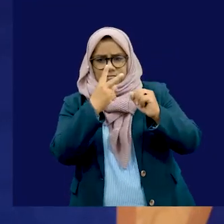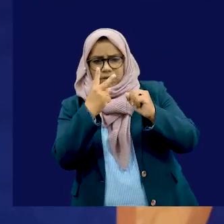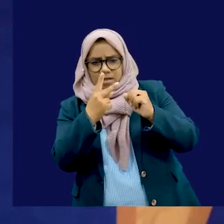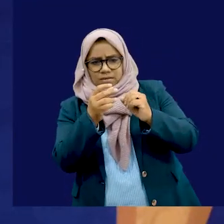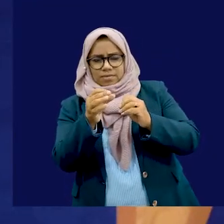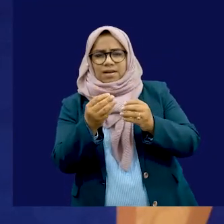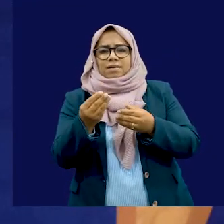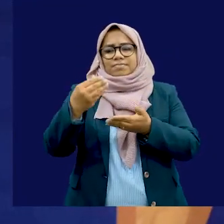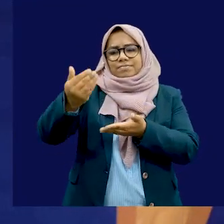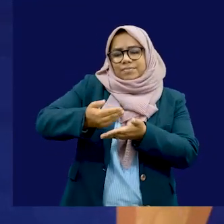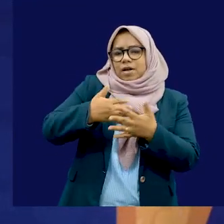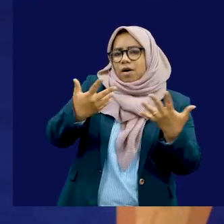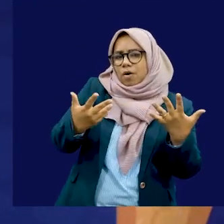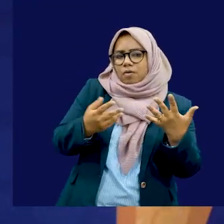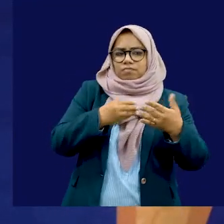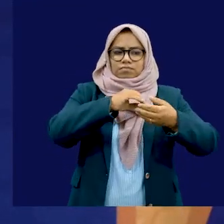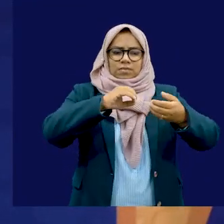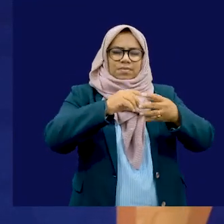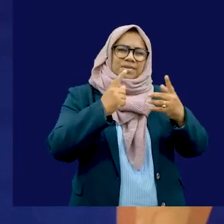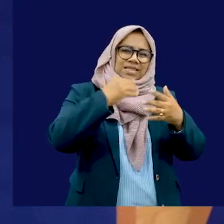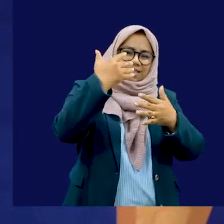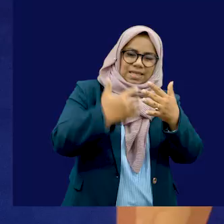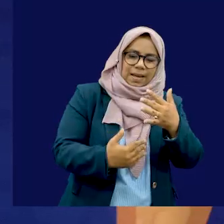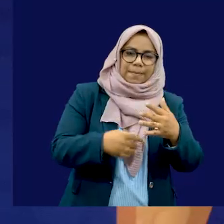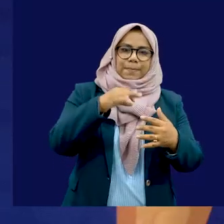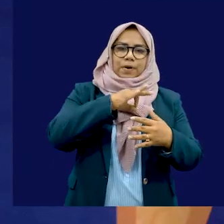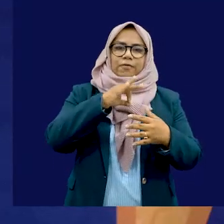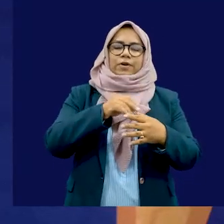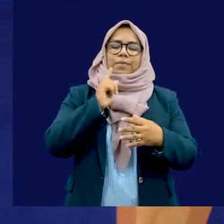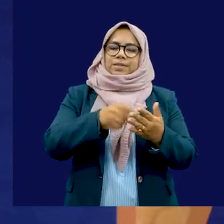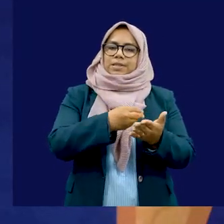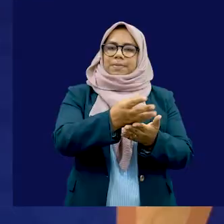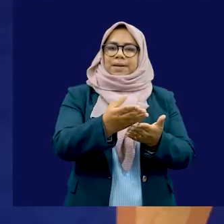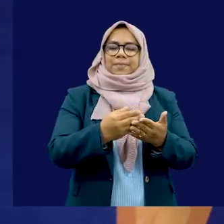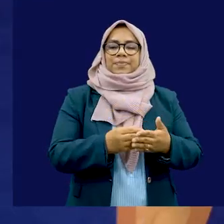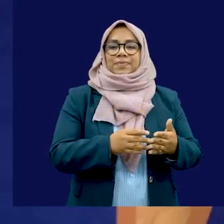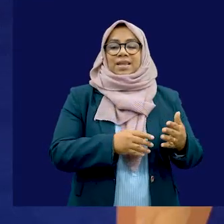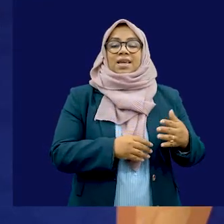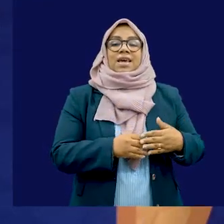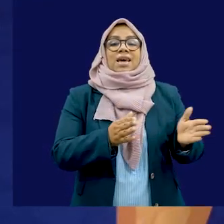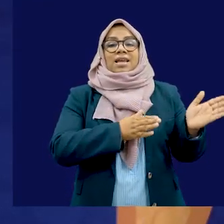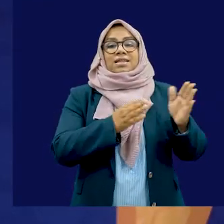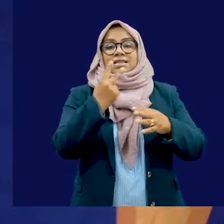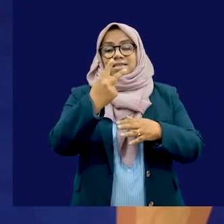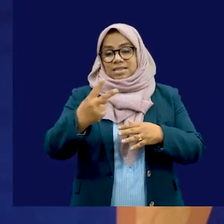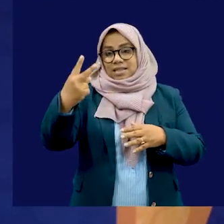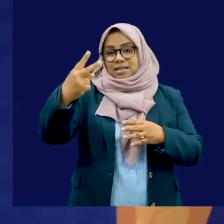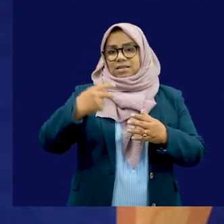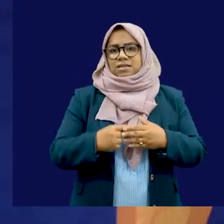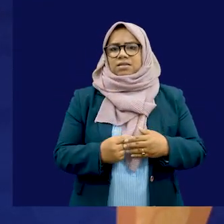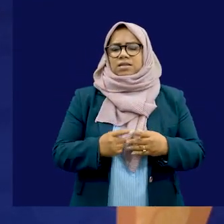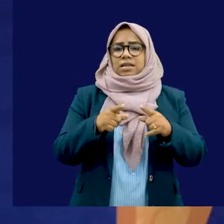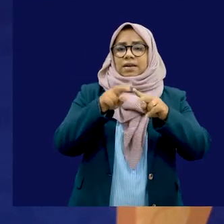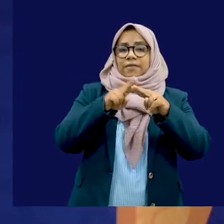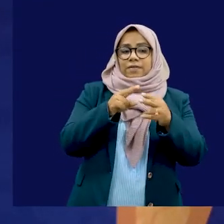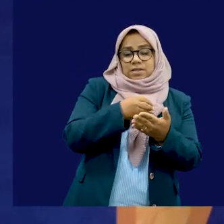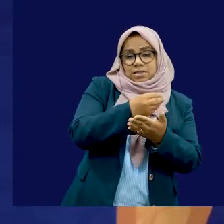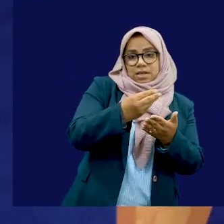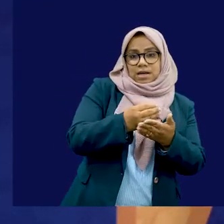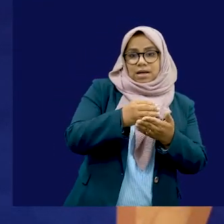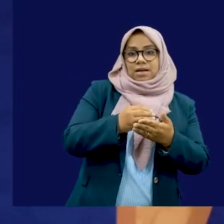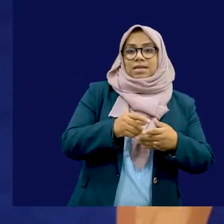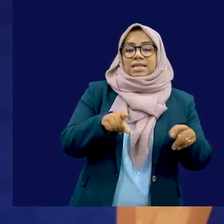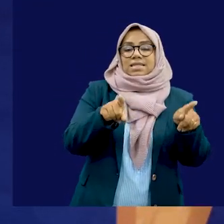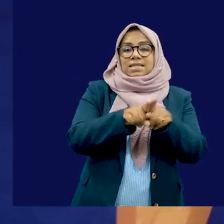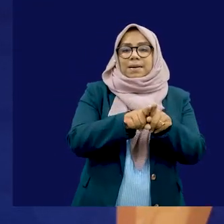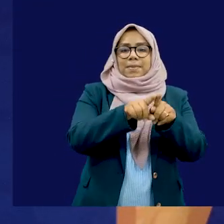rulings related to that. In the latter case, in the second case, the zakat amount is derived from the